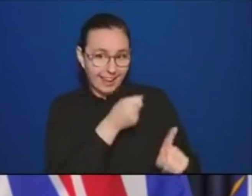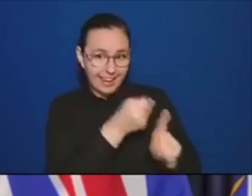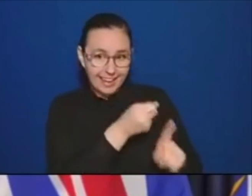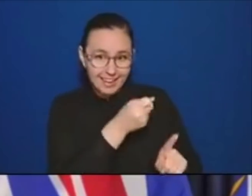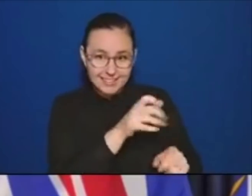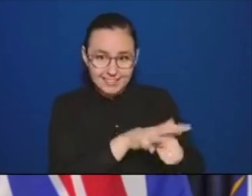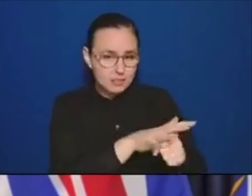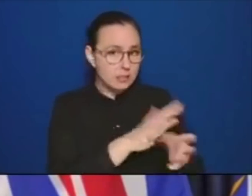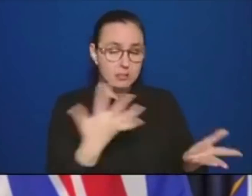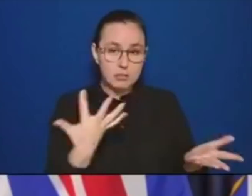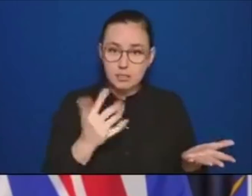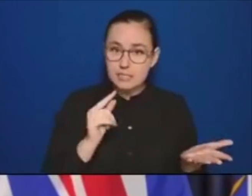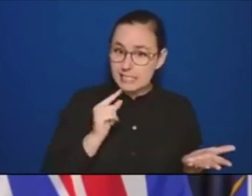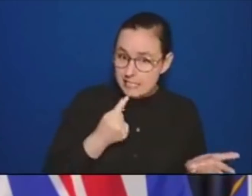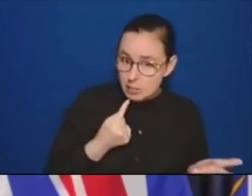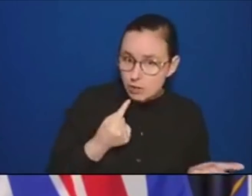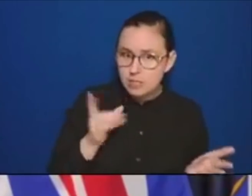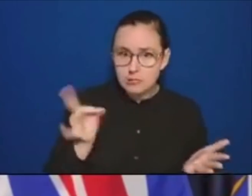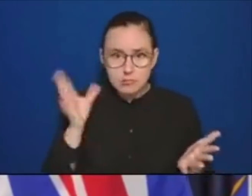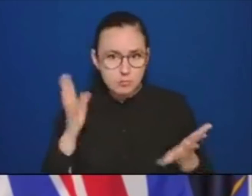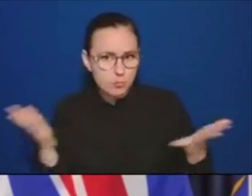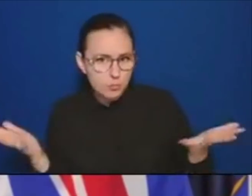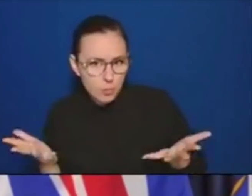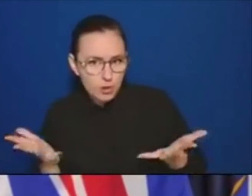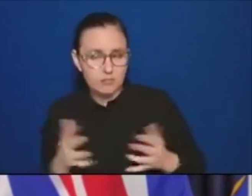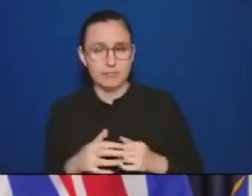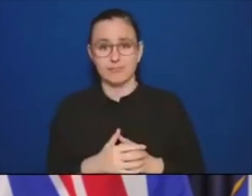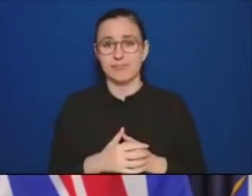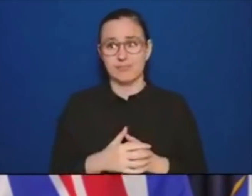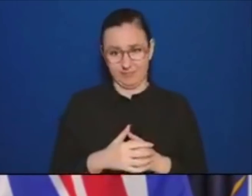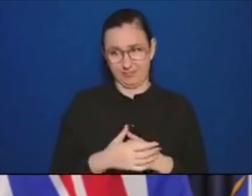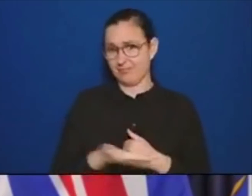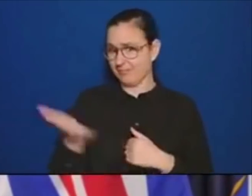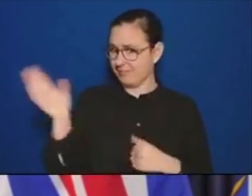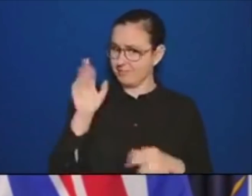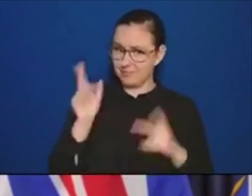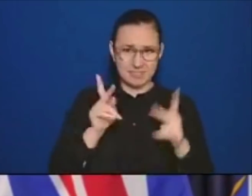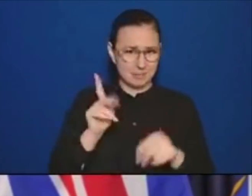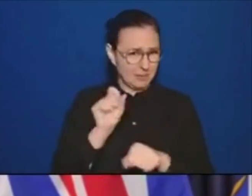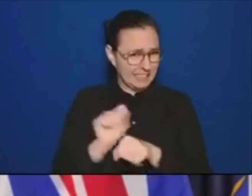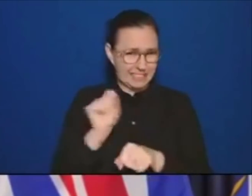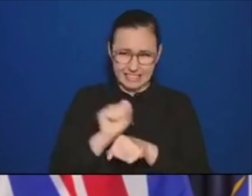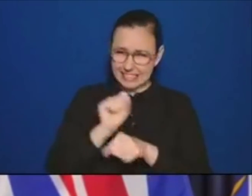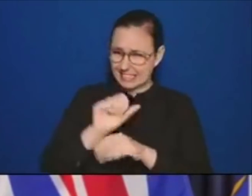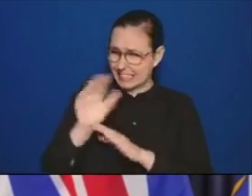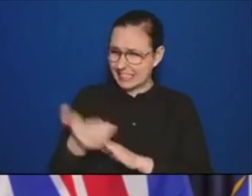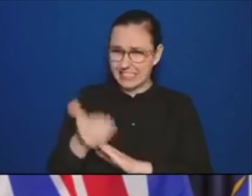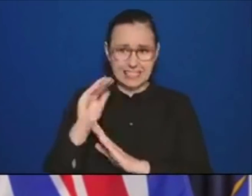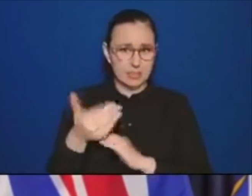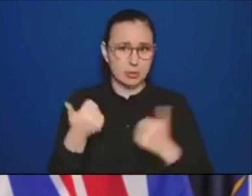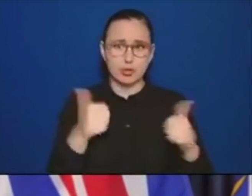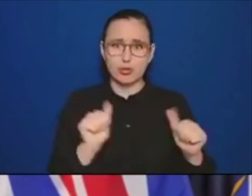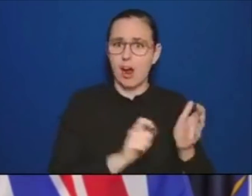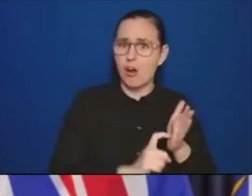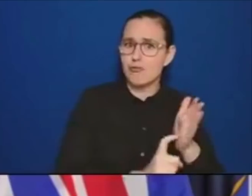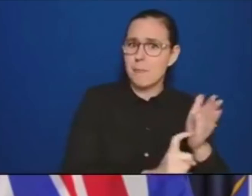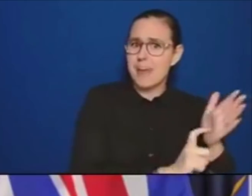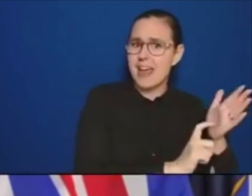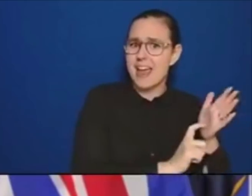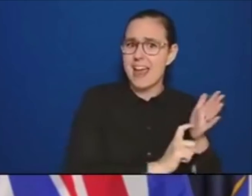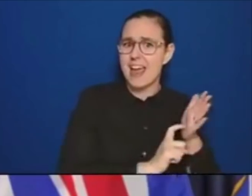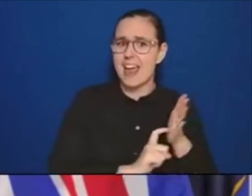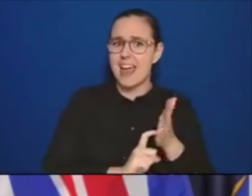Crews are working around the clock to make critical repairs on Sumas Prairie before the next weather systems come. Through all of